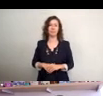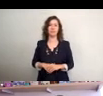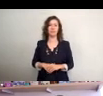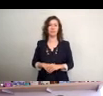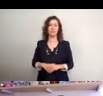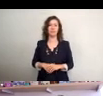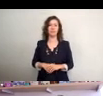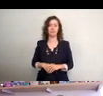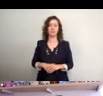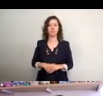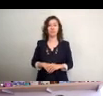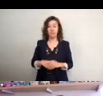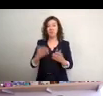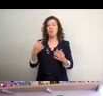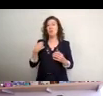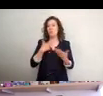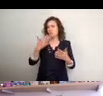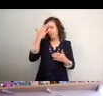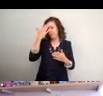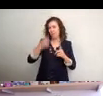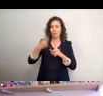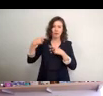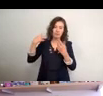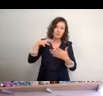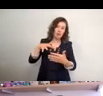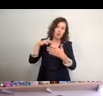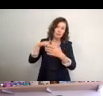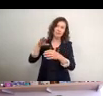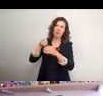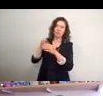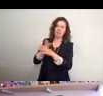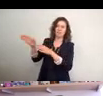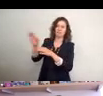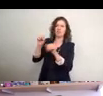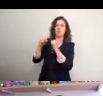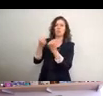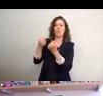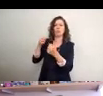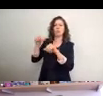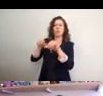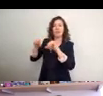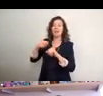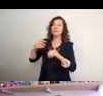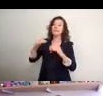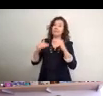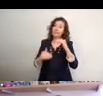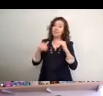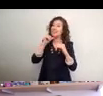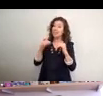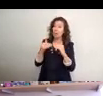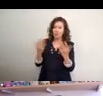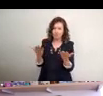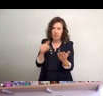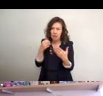Now, we have known from studies upon studies within the social sciences that inequality is not healthy, right? And